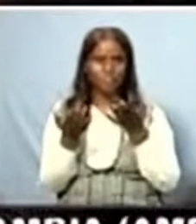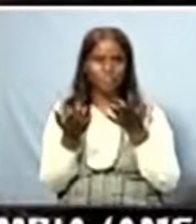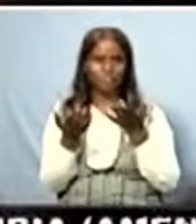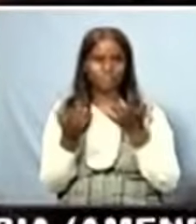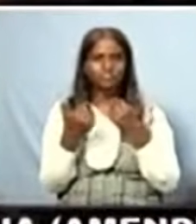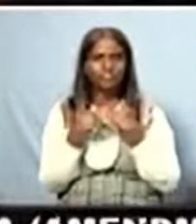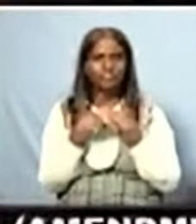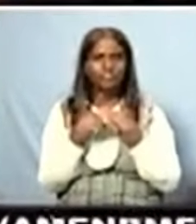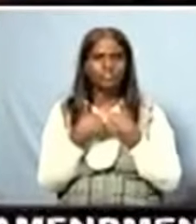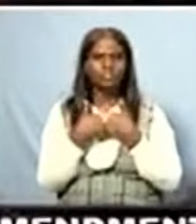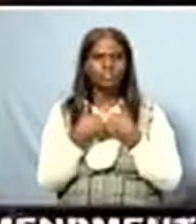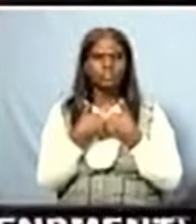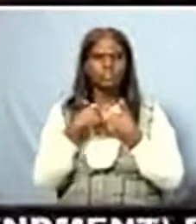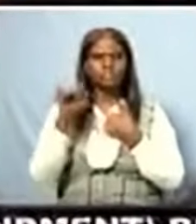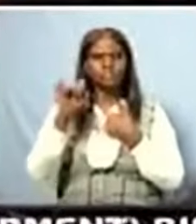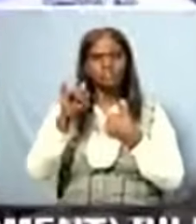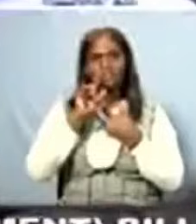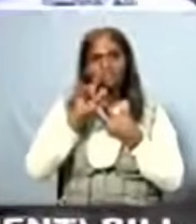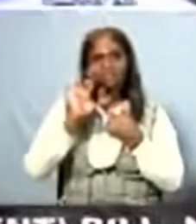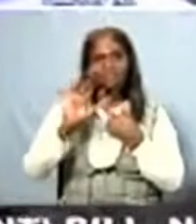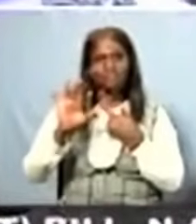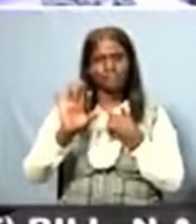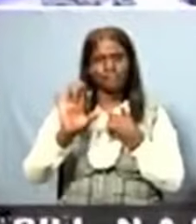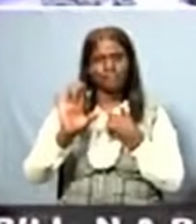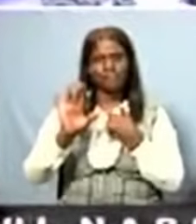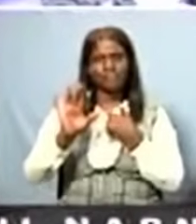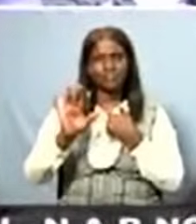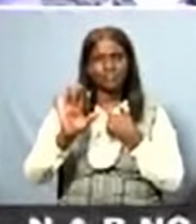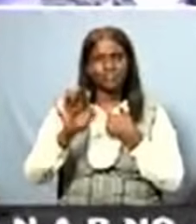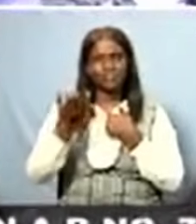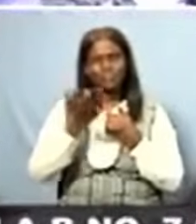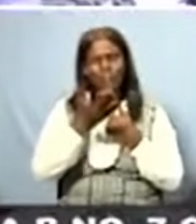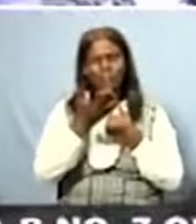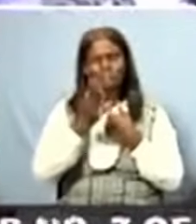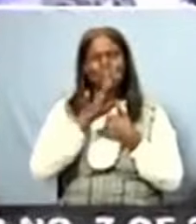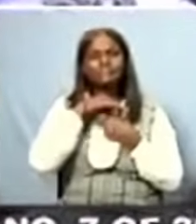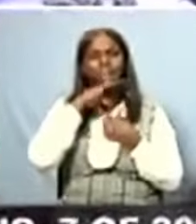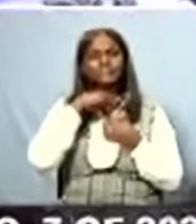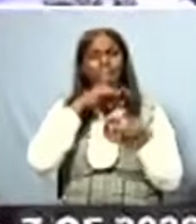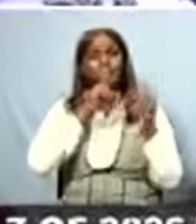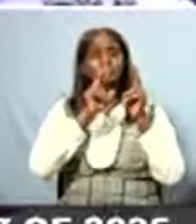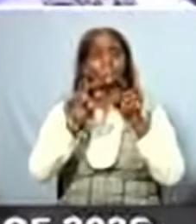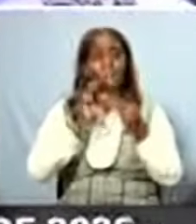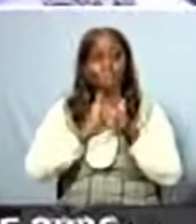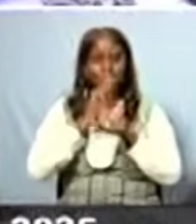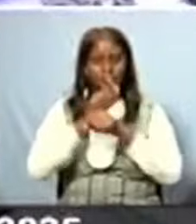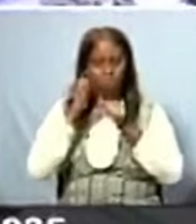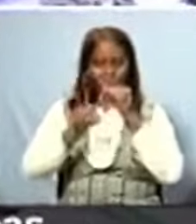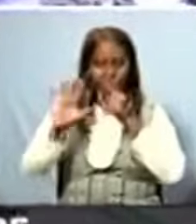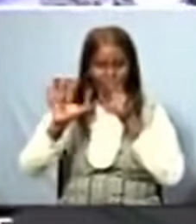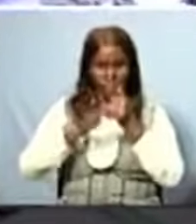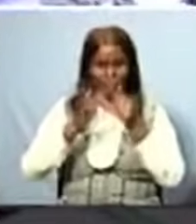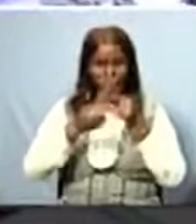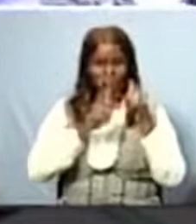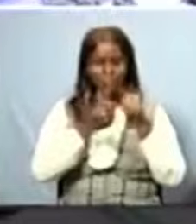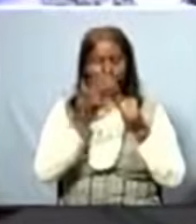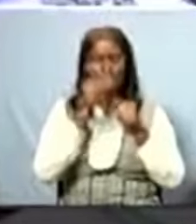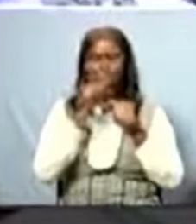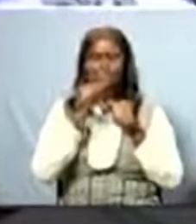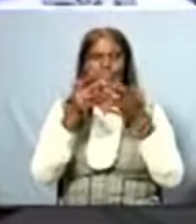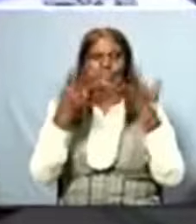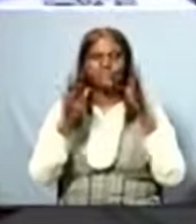there's yes, I know. Let them adequately respond, then we come to the follow-ups so that they don't lose